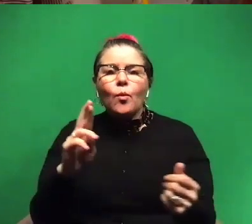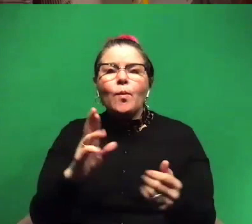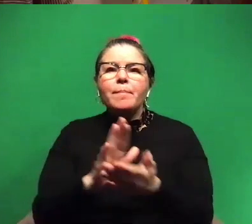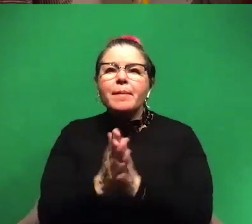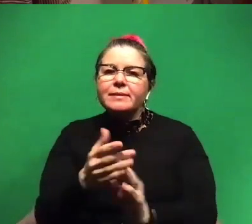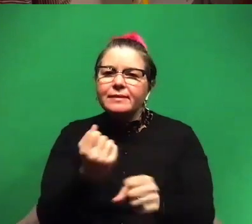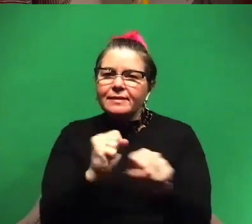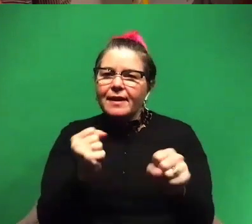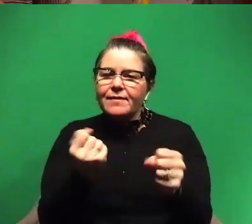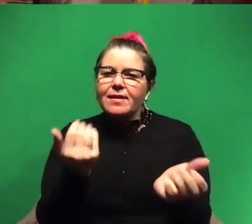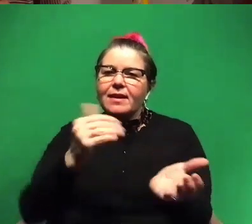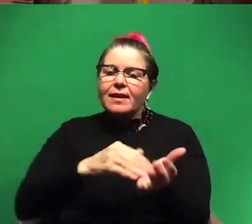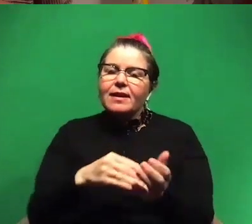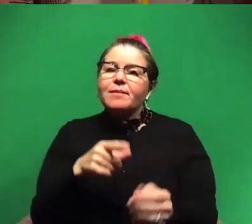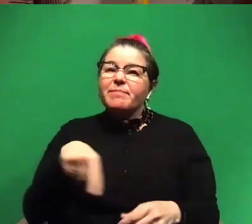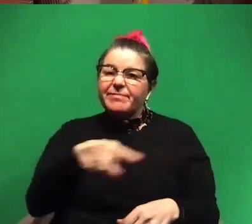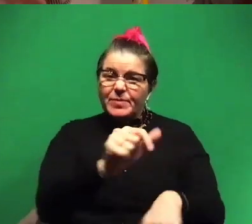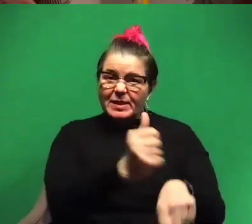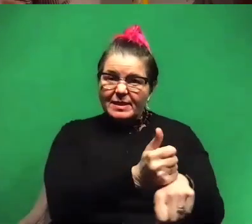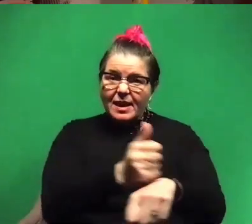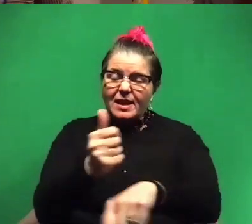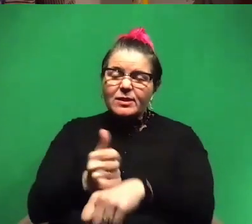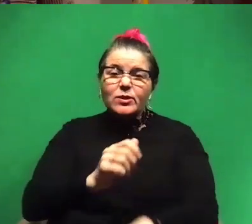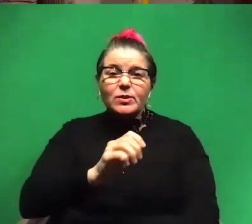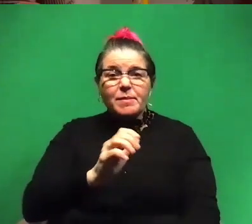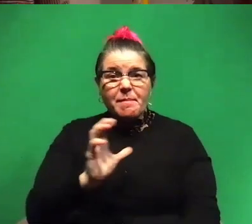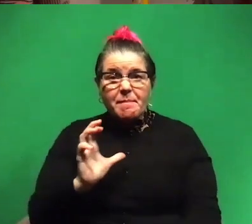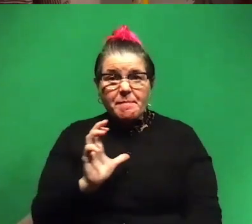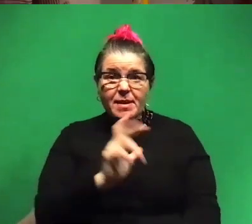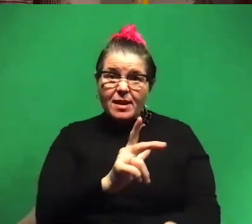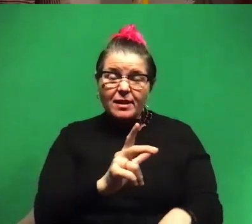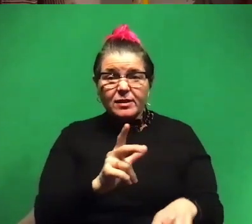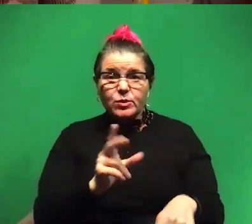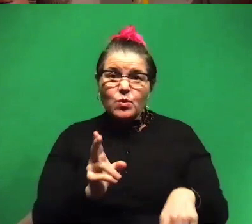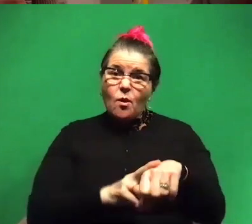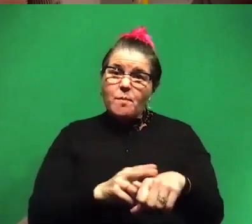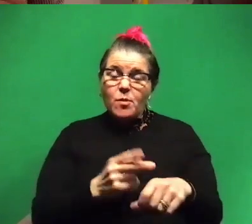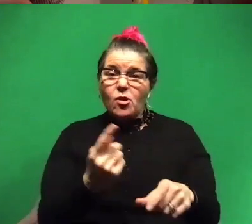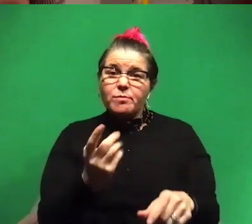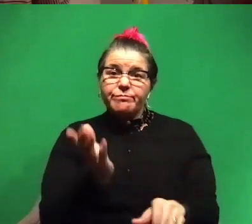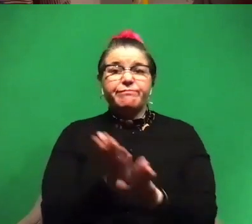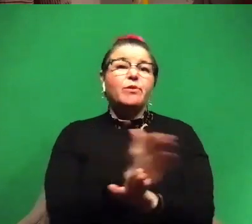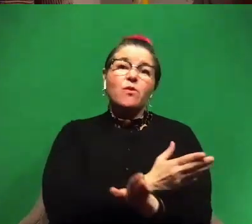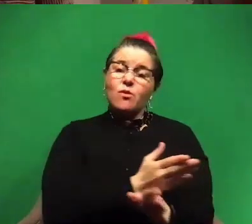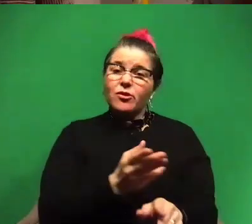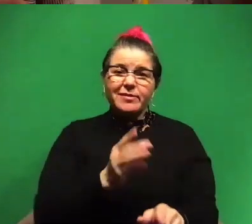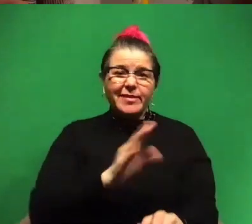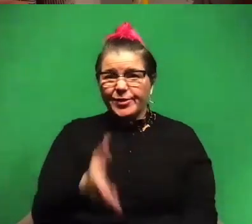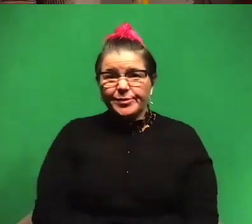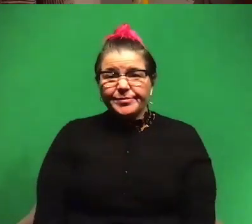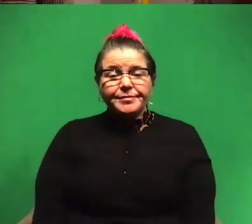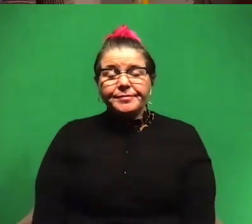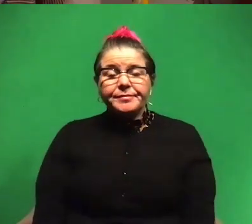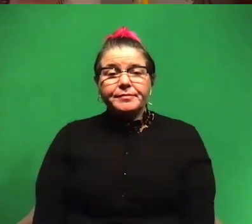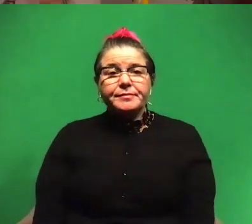again. And so these sites will never really be what they used to be. And they won't necessarily